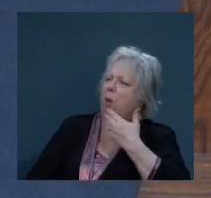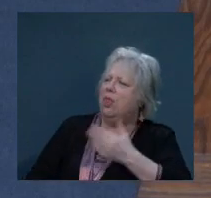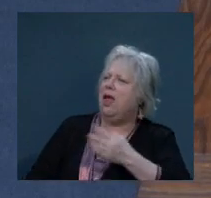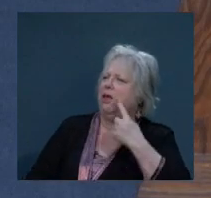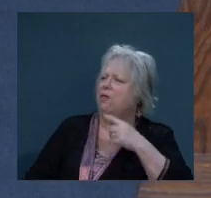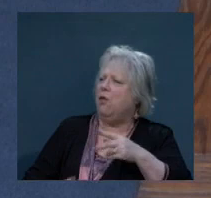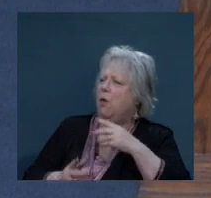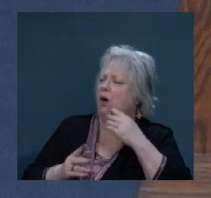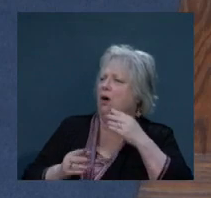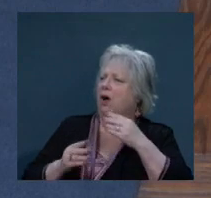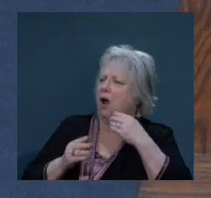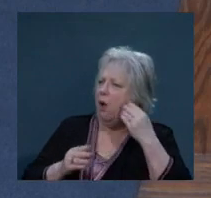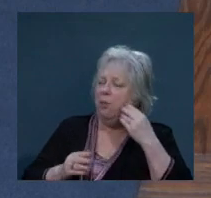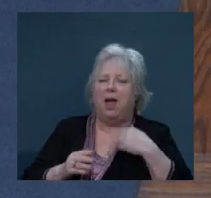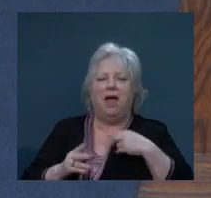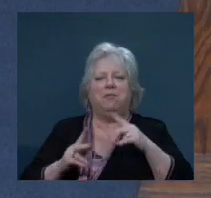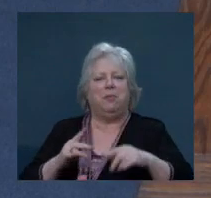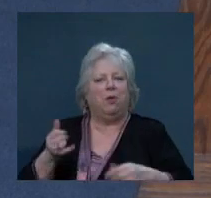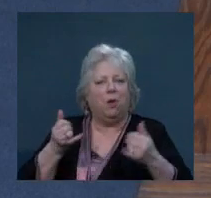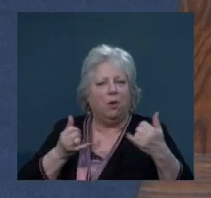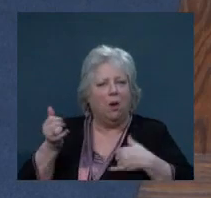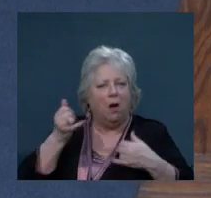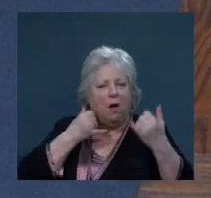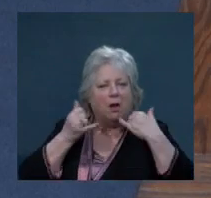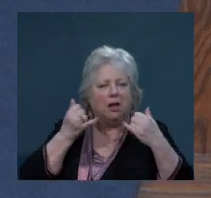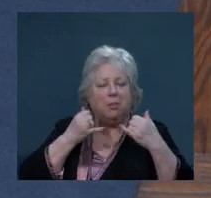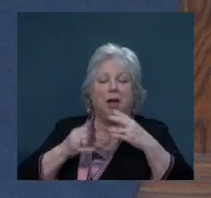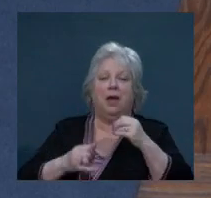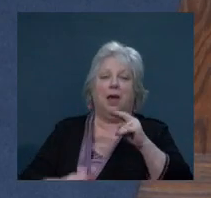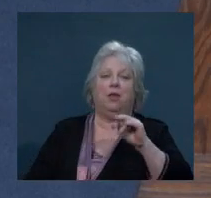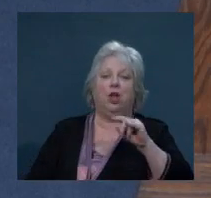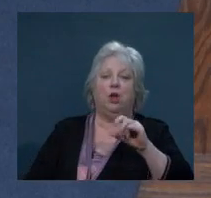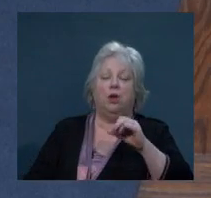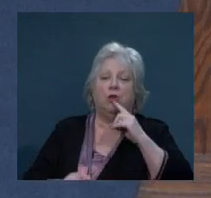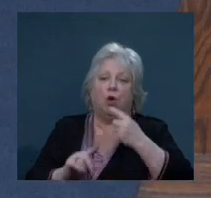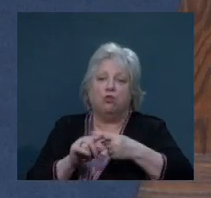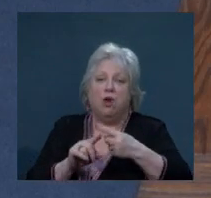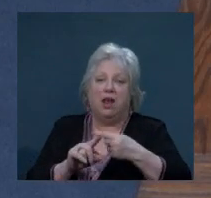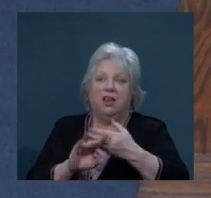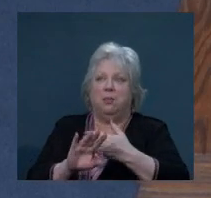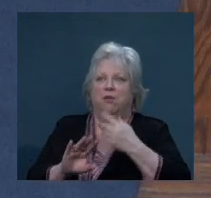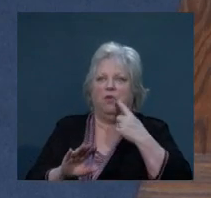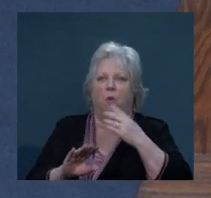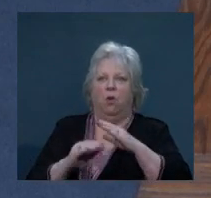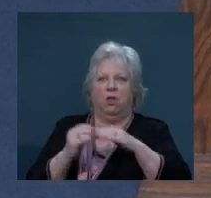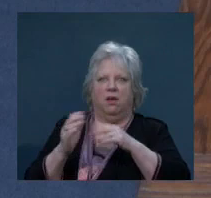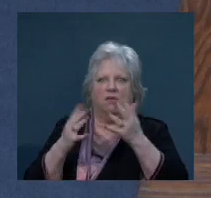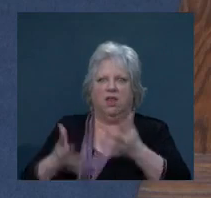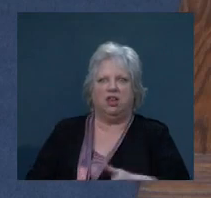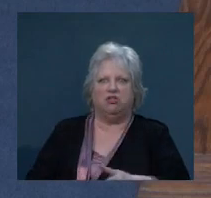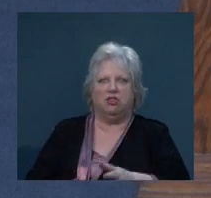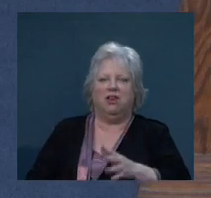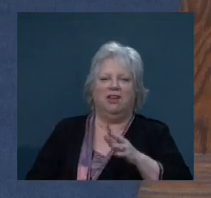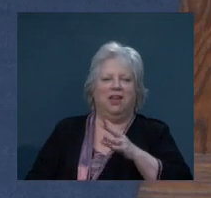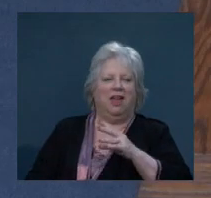to stay. I got people who call to me, and these units will be rented before they even finish. I also have